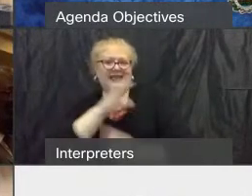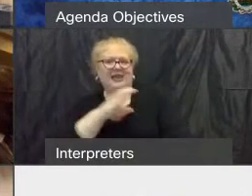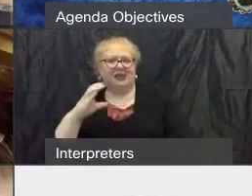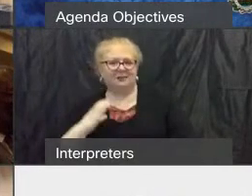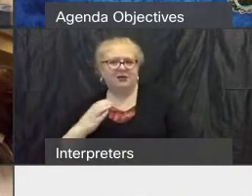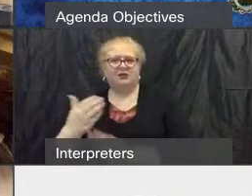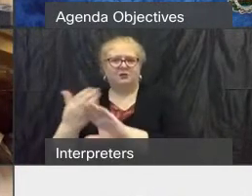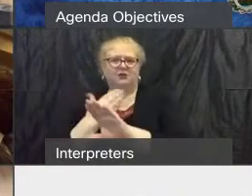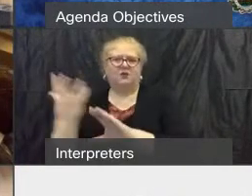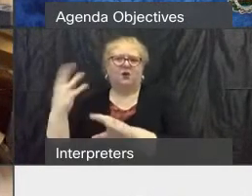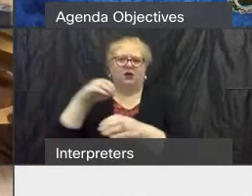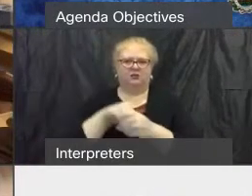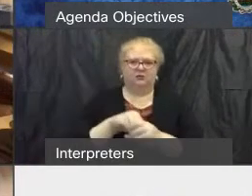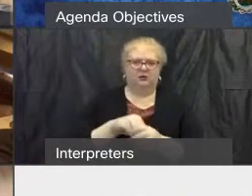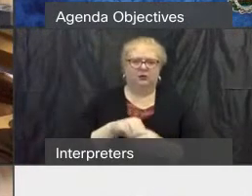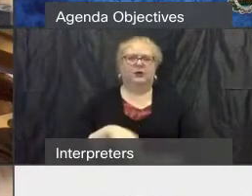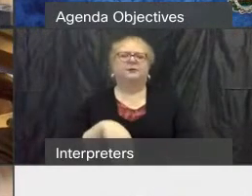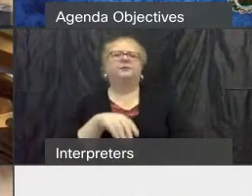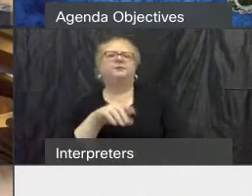in the budget? No.